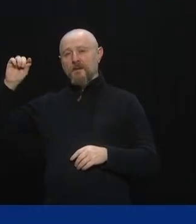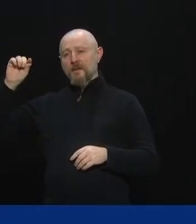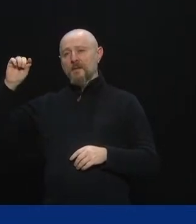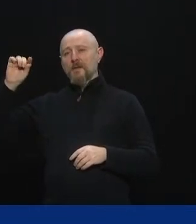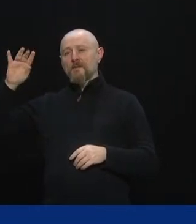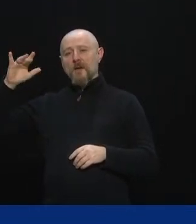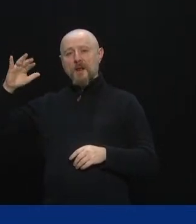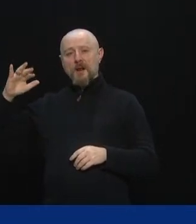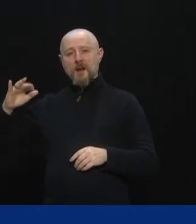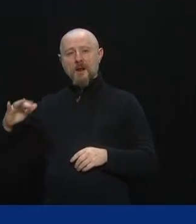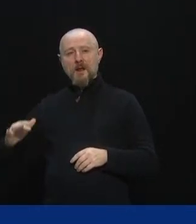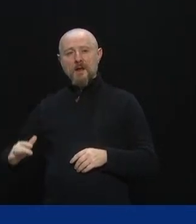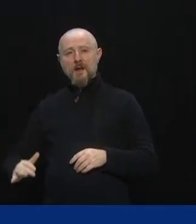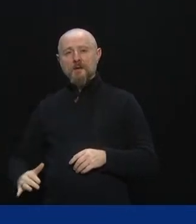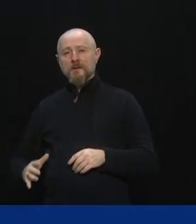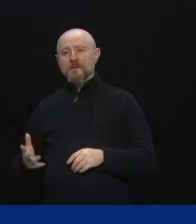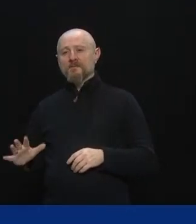to